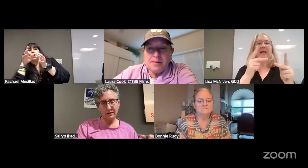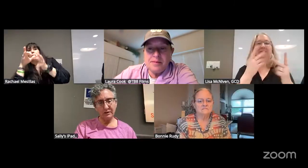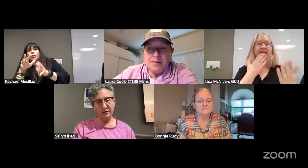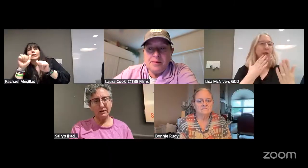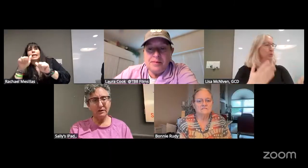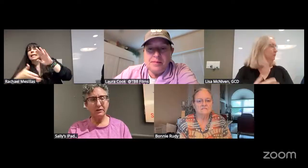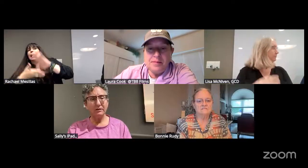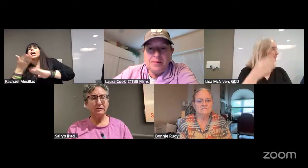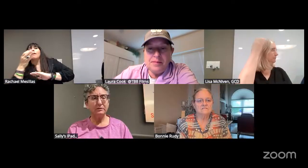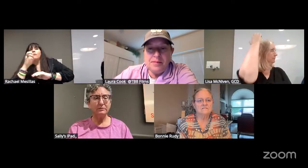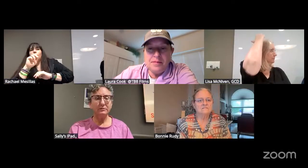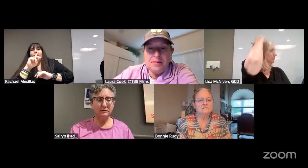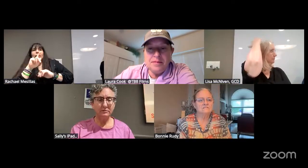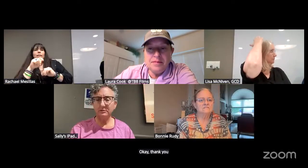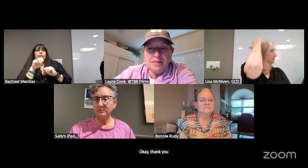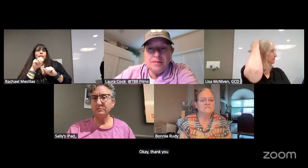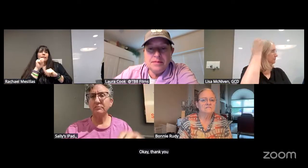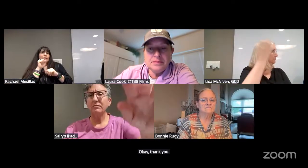Hey, thank you.